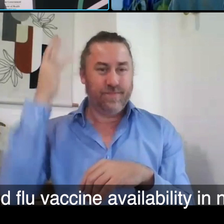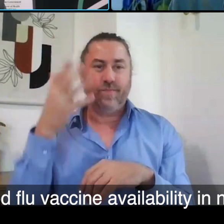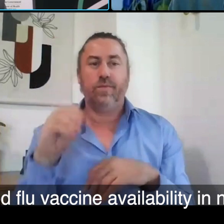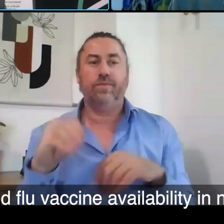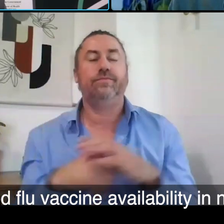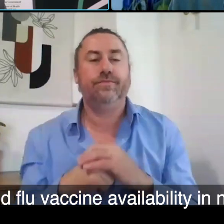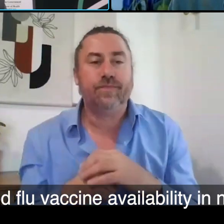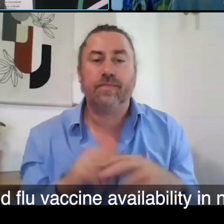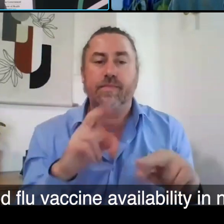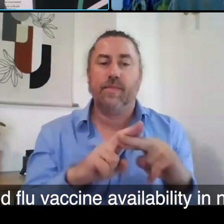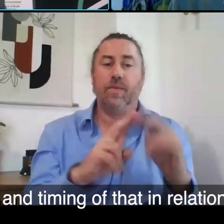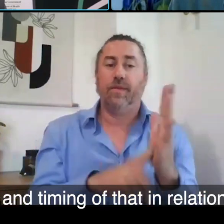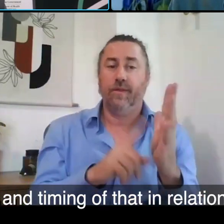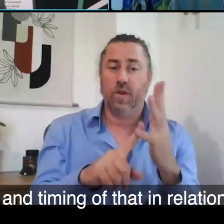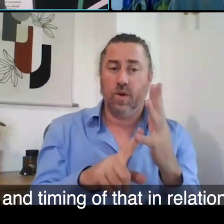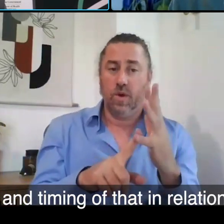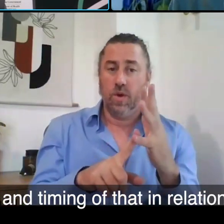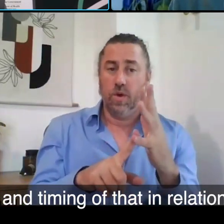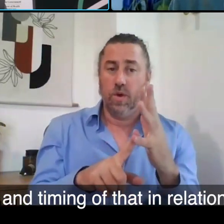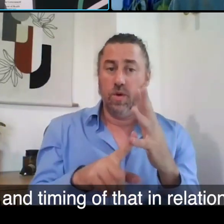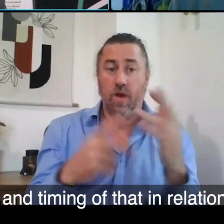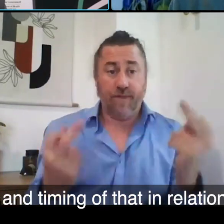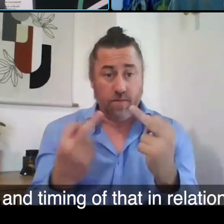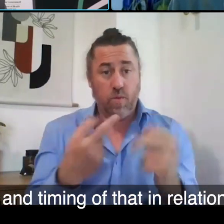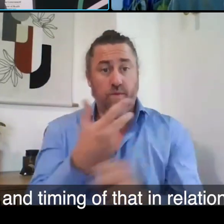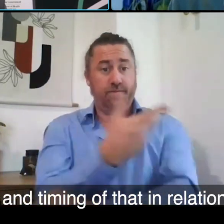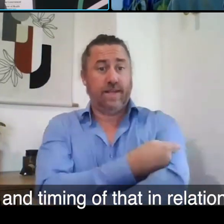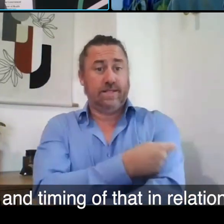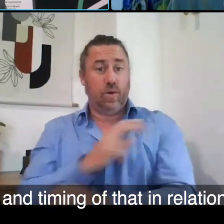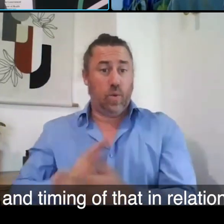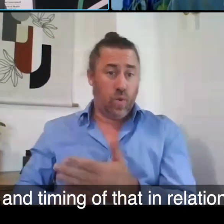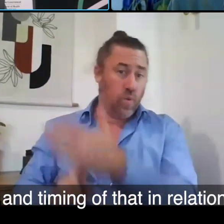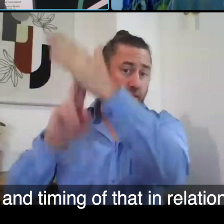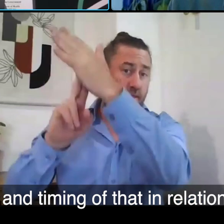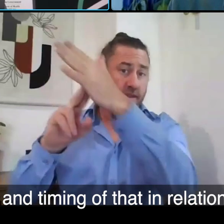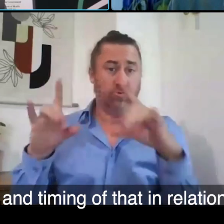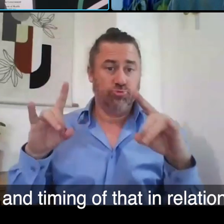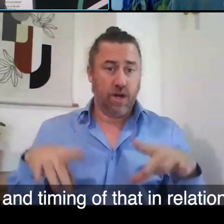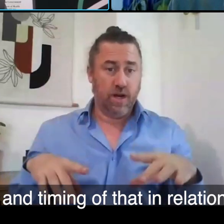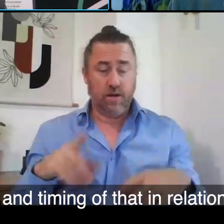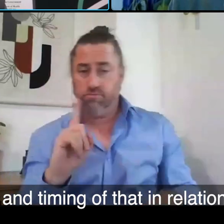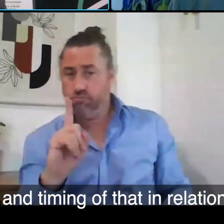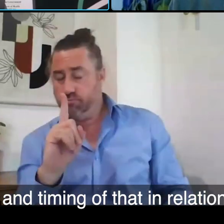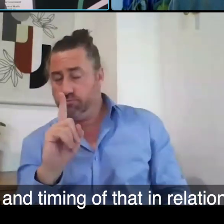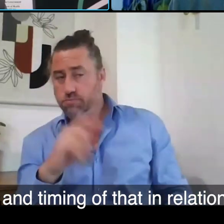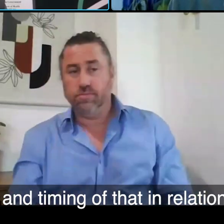around flu vaccine availability in Northern Australia, and timing of that,